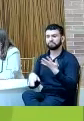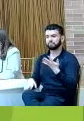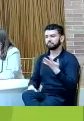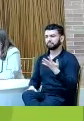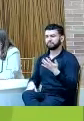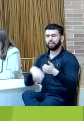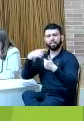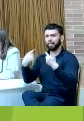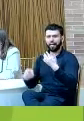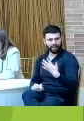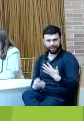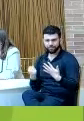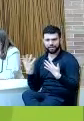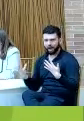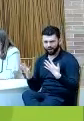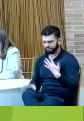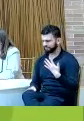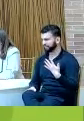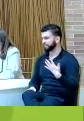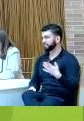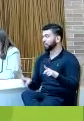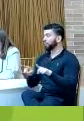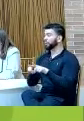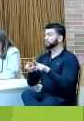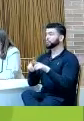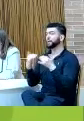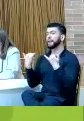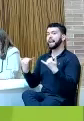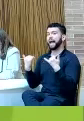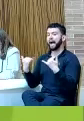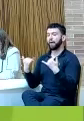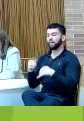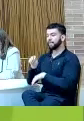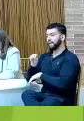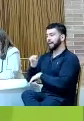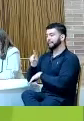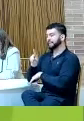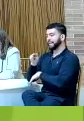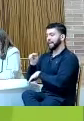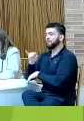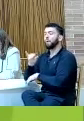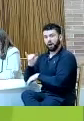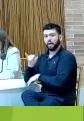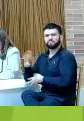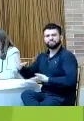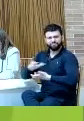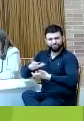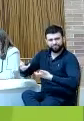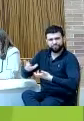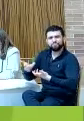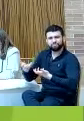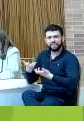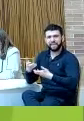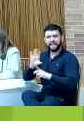exhaustive listing but actually just so happens right now the sdny is litigating a a case from